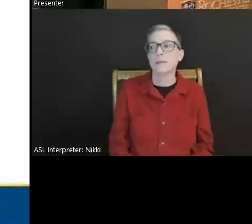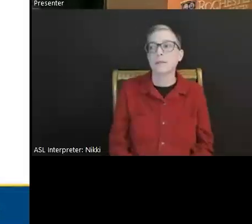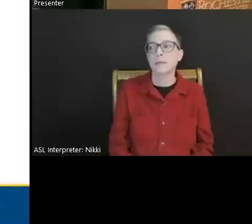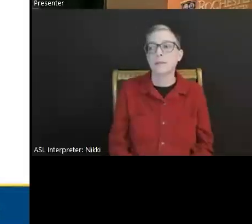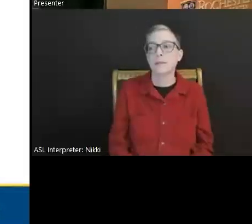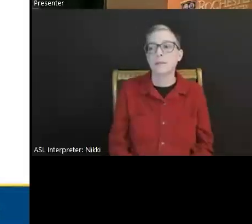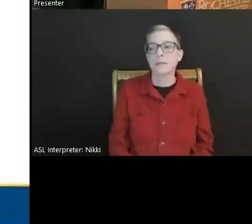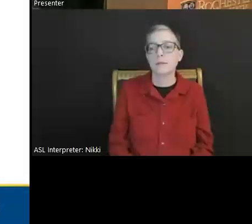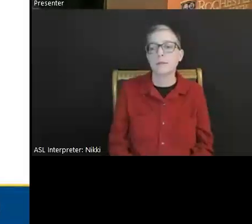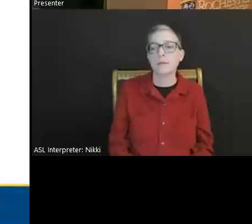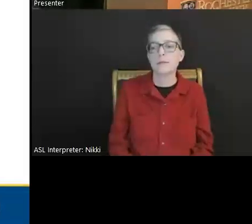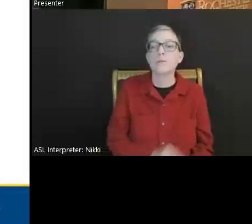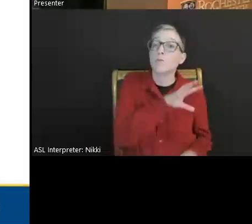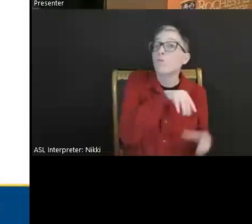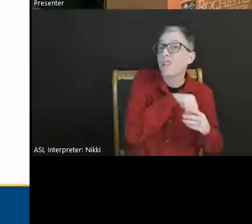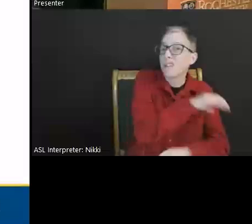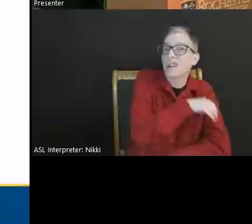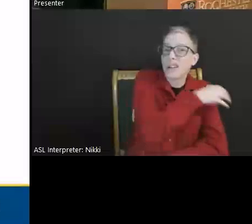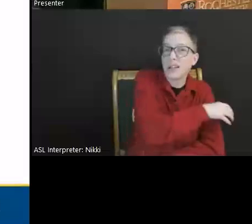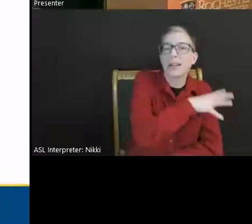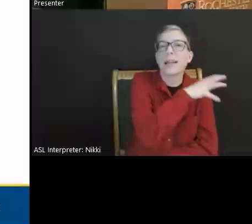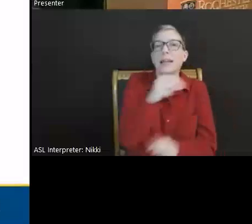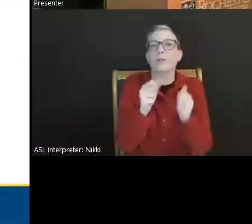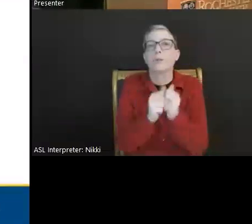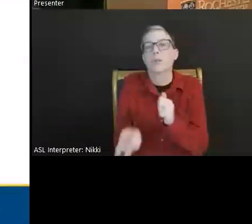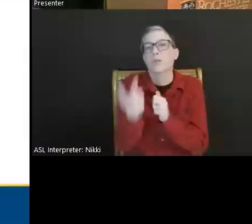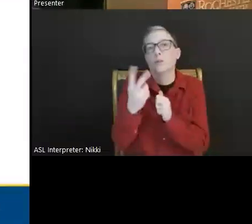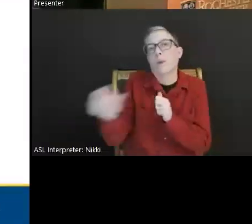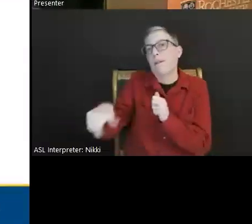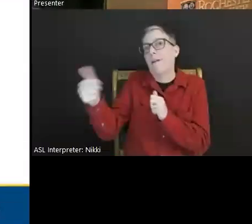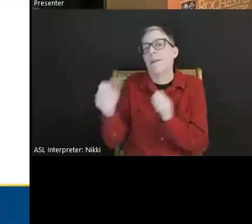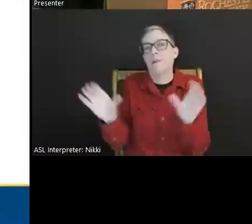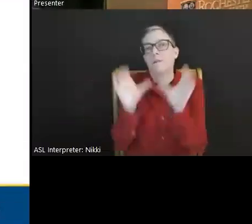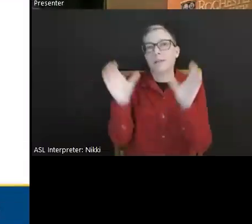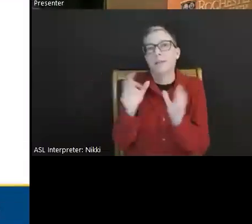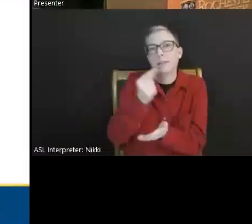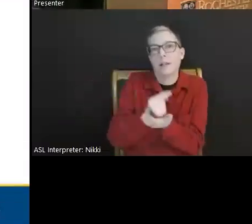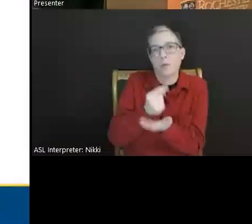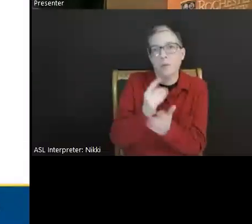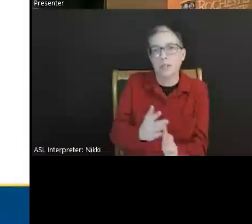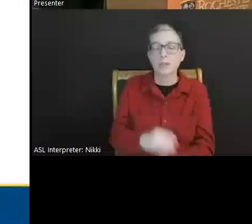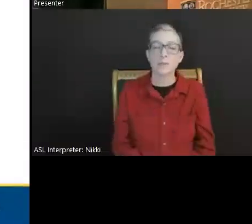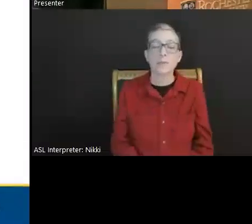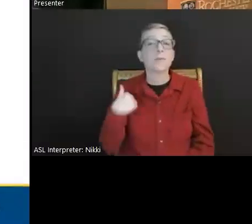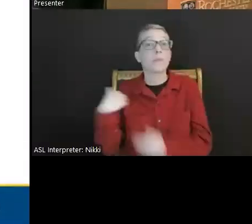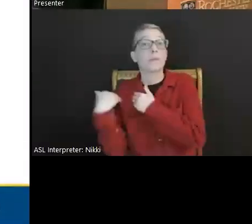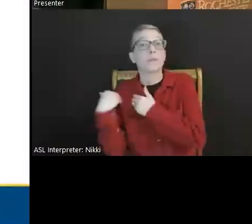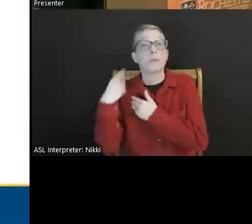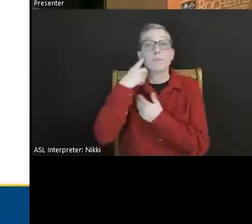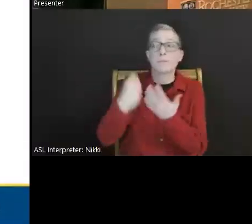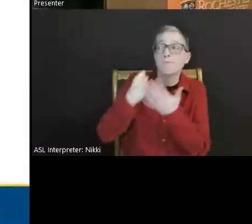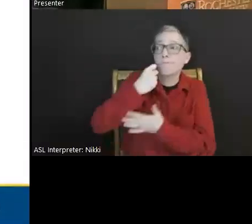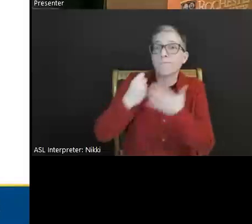within the clinic and working with our 2 additional crisis therapists. I'm responsible for triaging crisis therapy requests